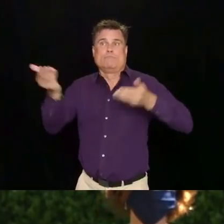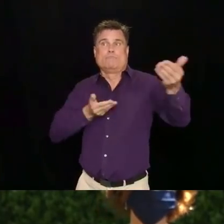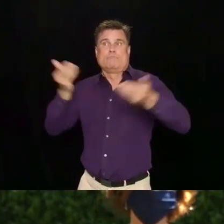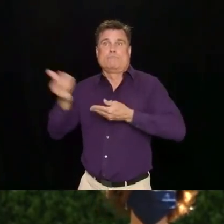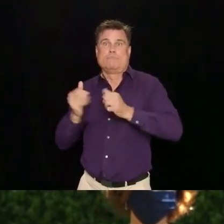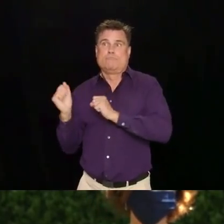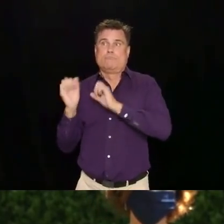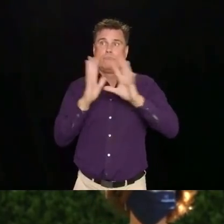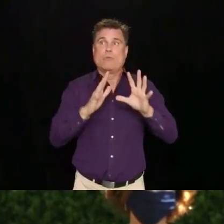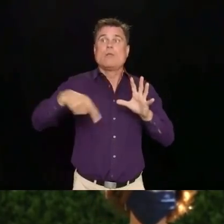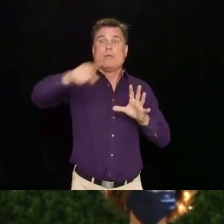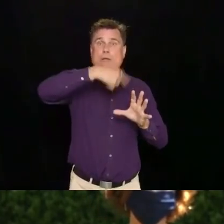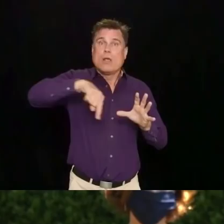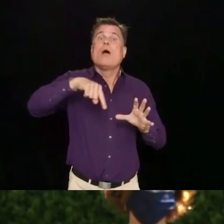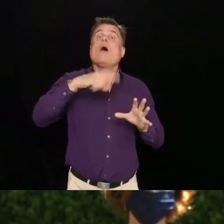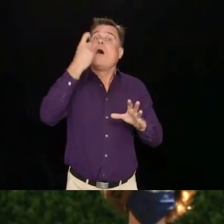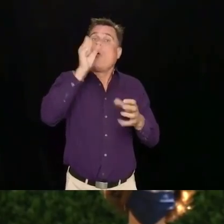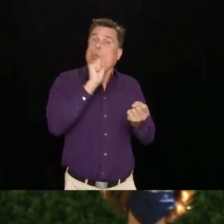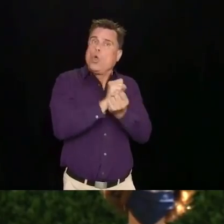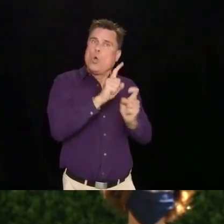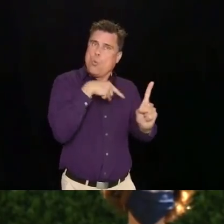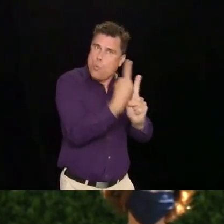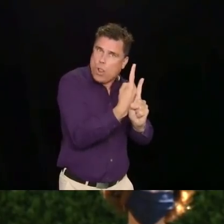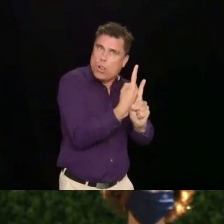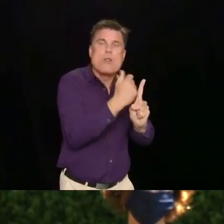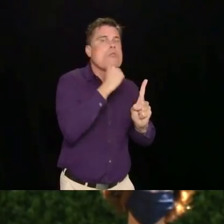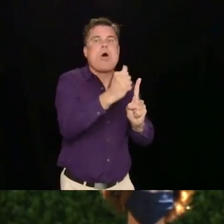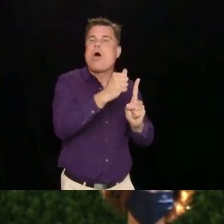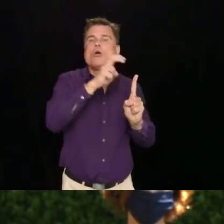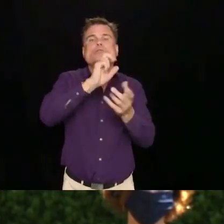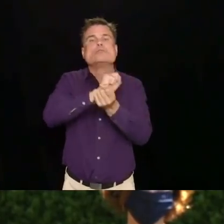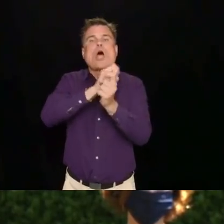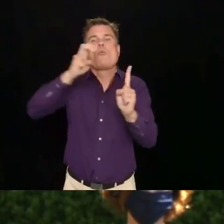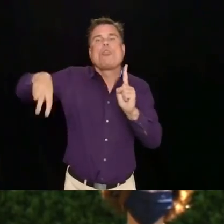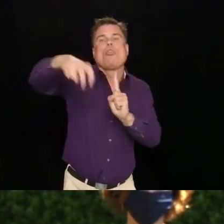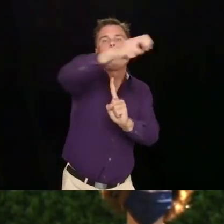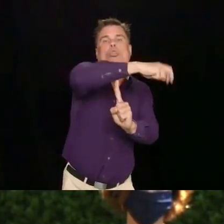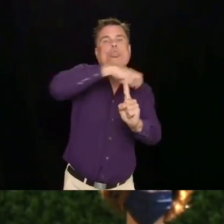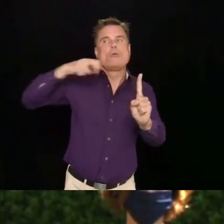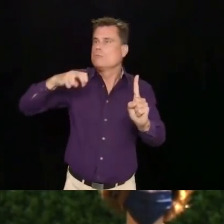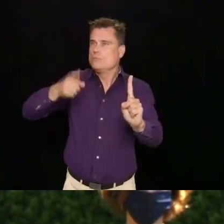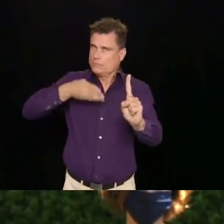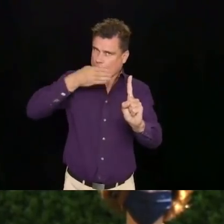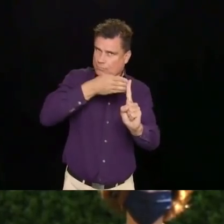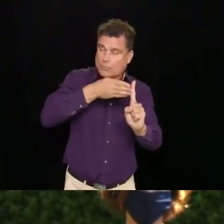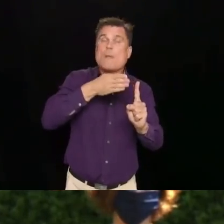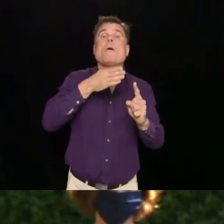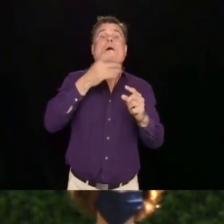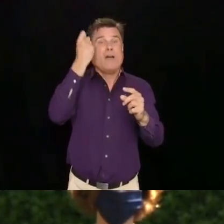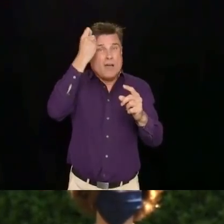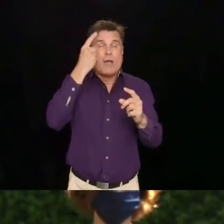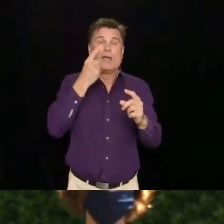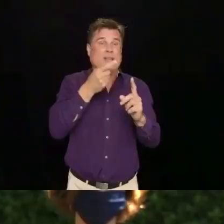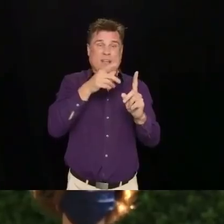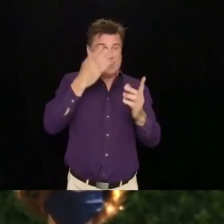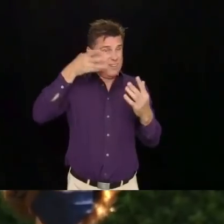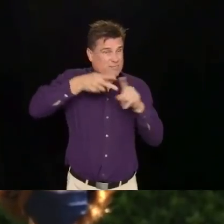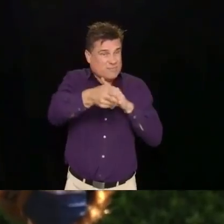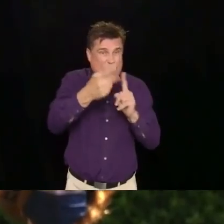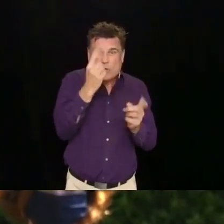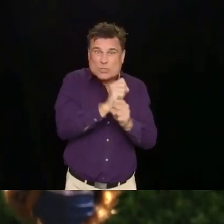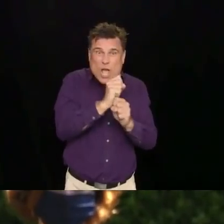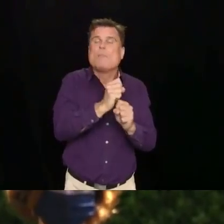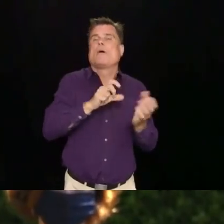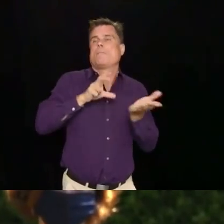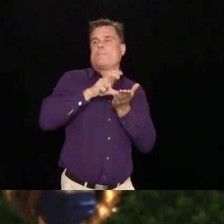also raising the wages of everyone across the sector to what's called the negotiated standard, the HEABC standard,